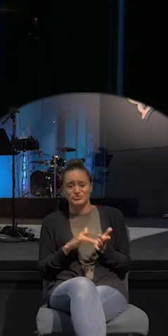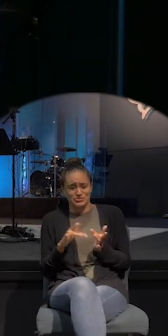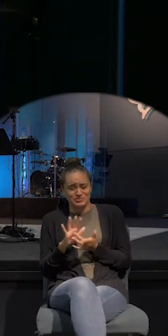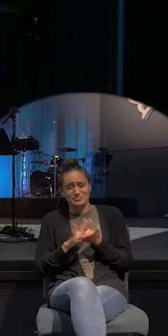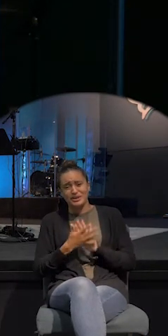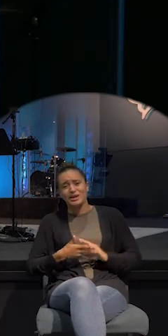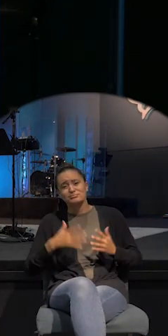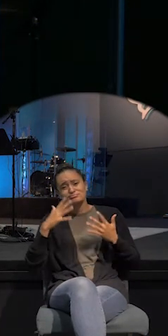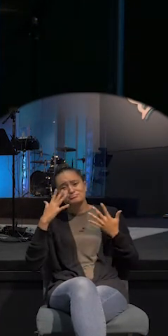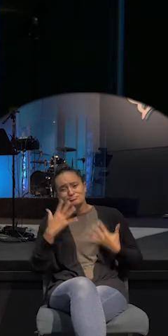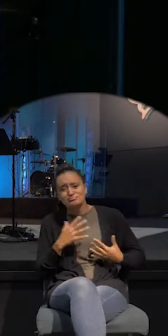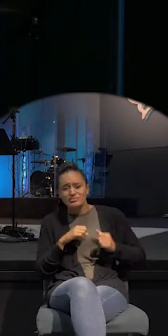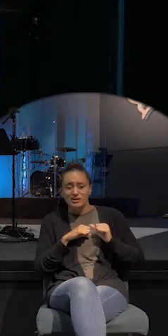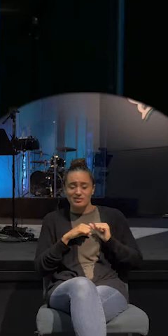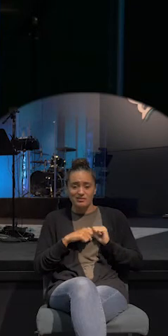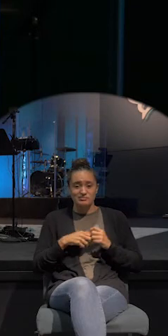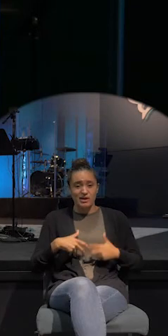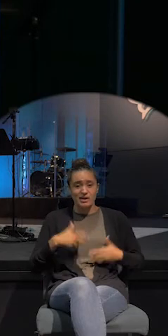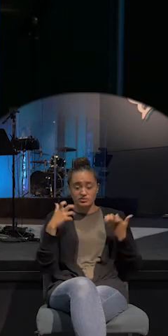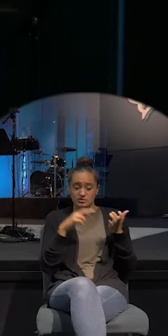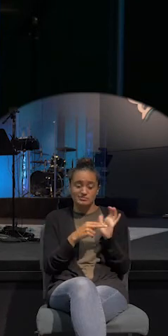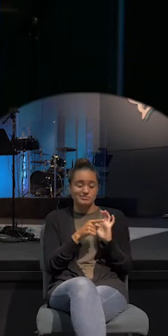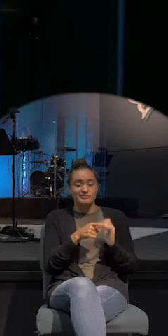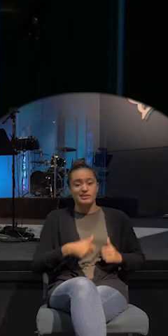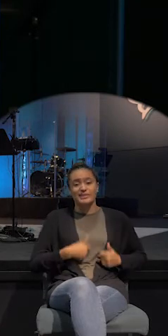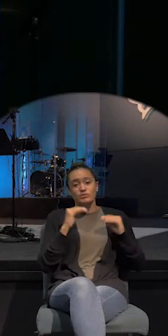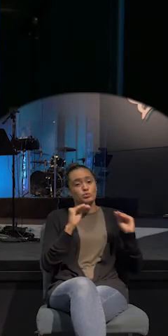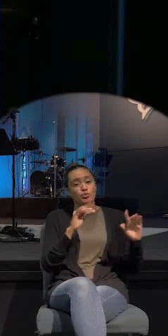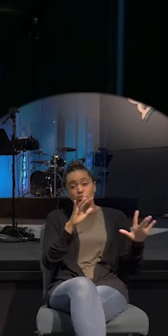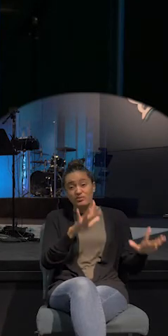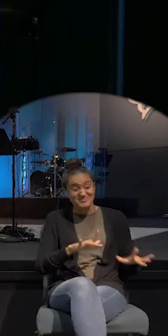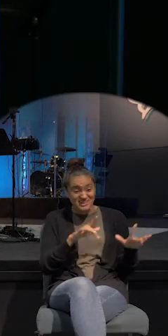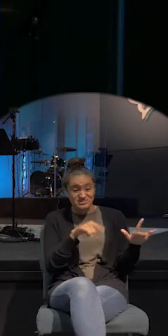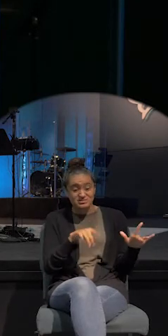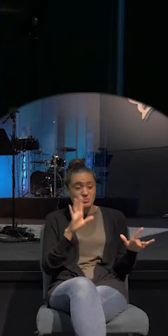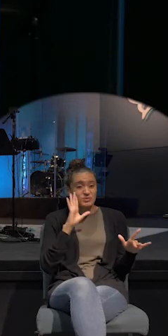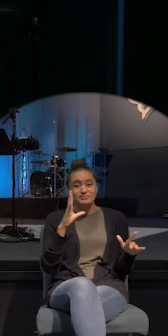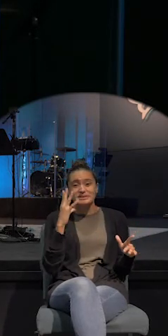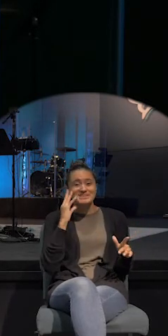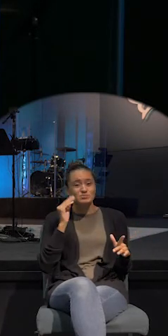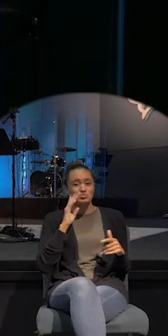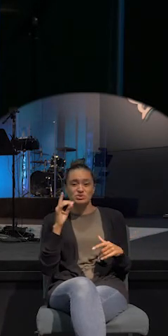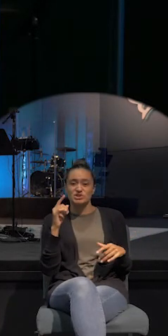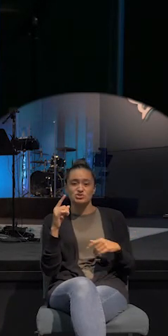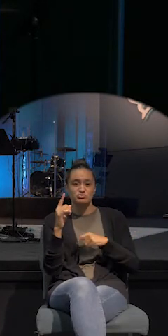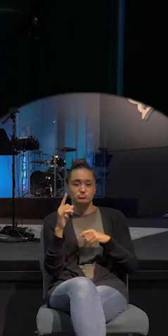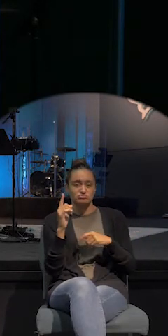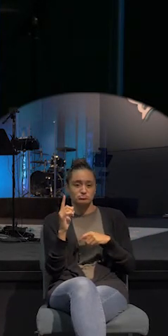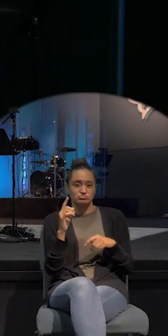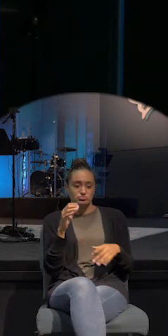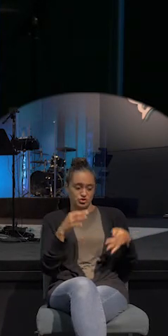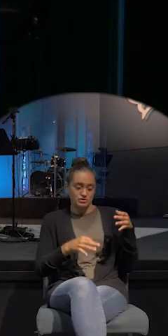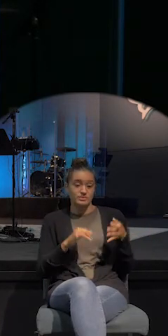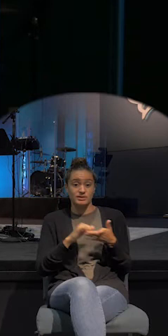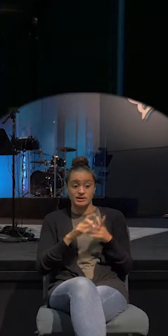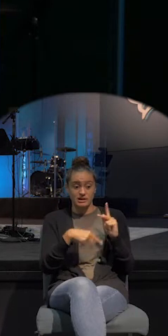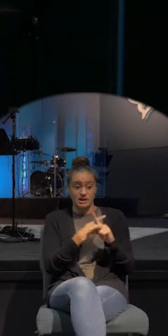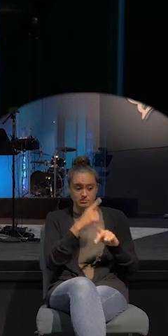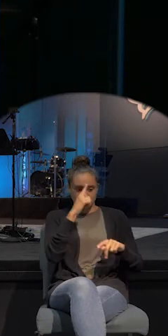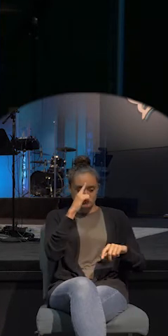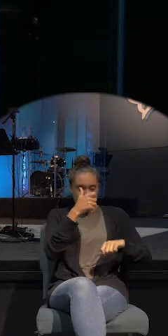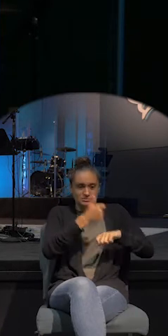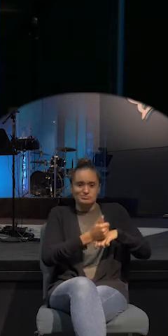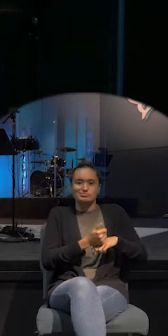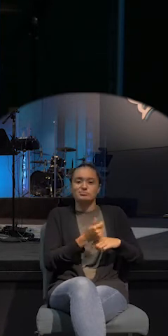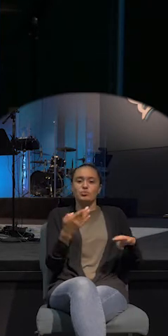they chose to live without compassion, and they end up in final judgment. That kind of thinking closes the door of grace for